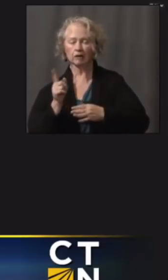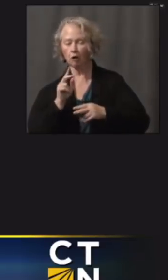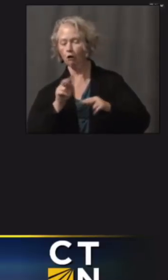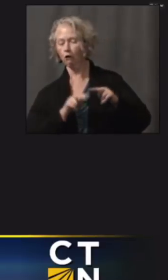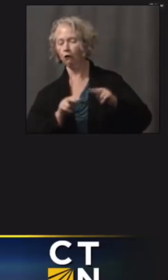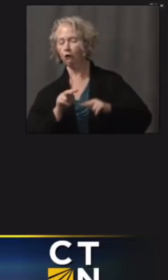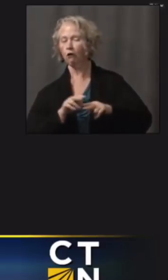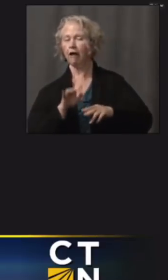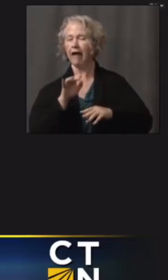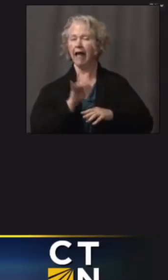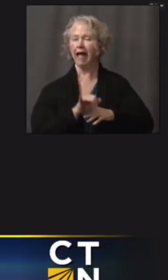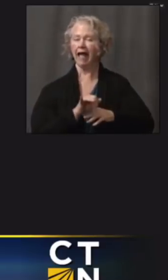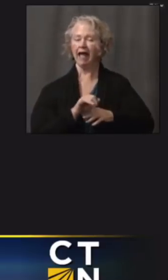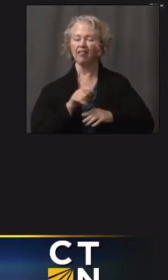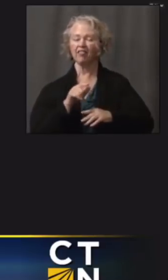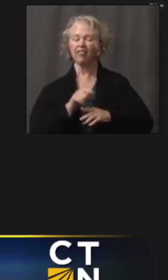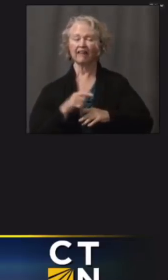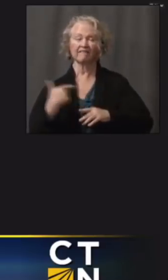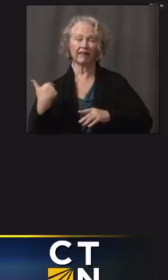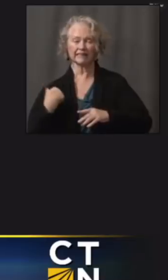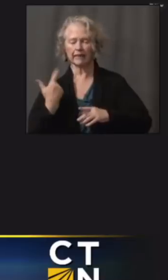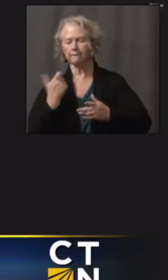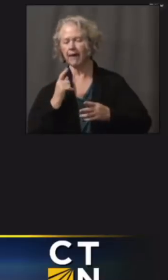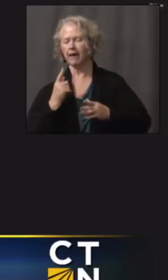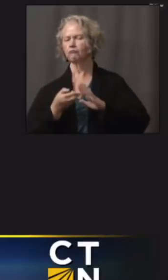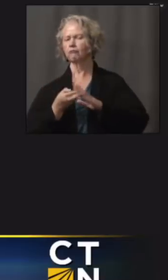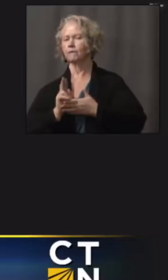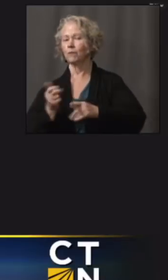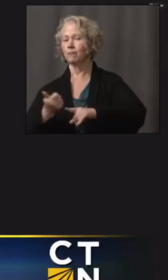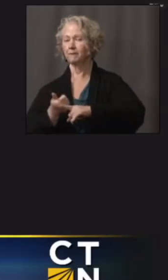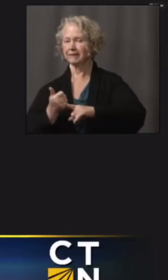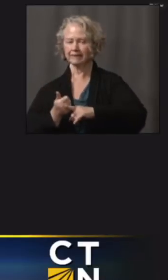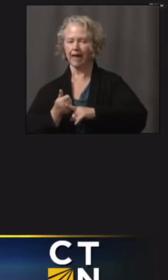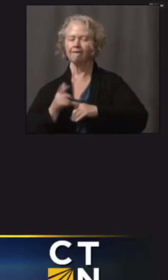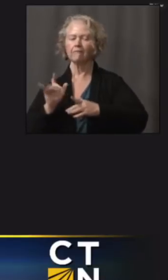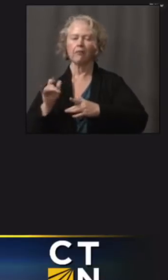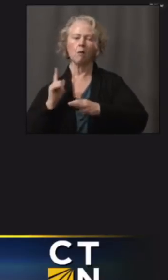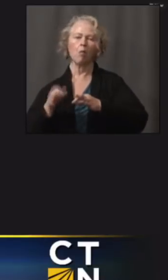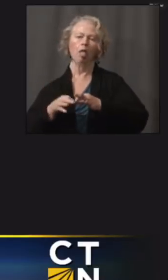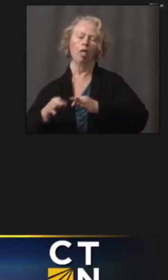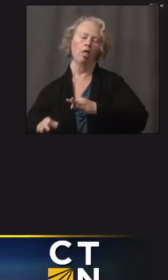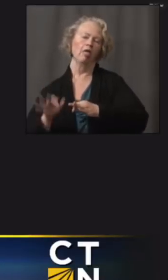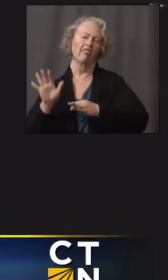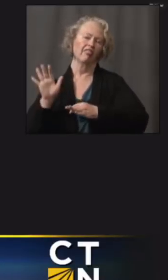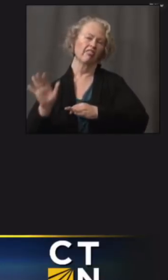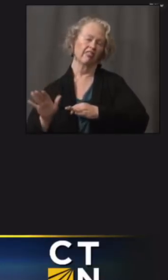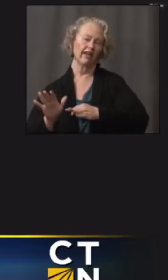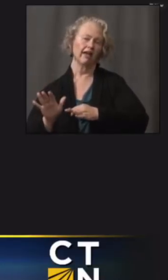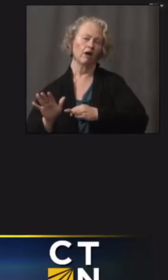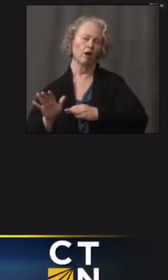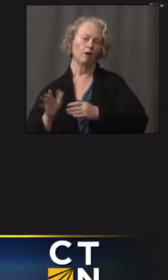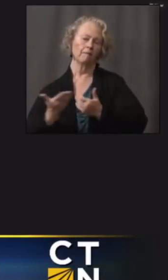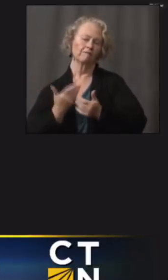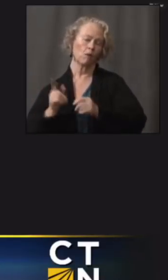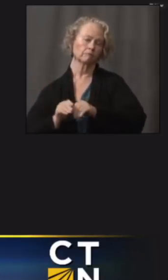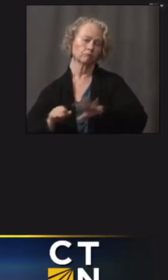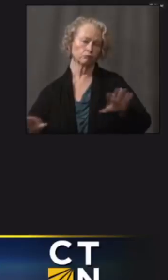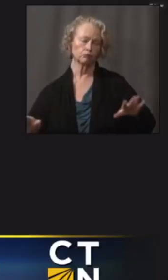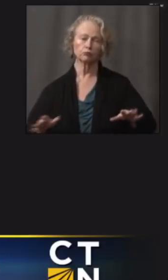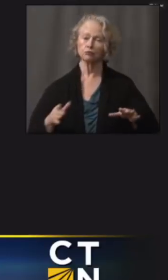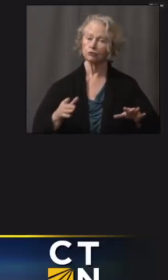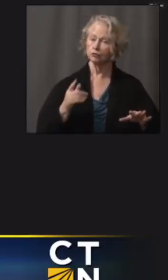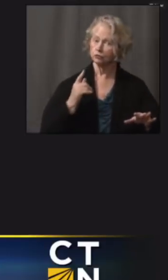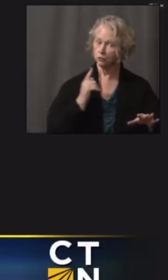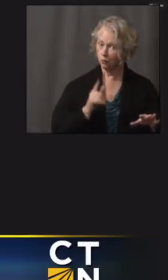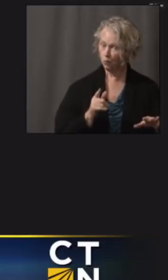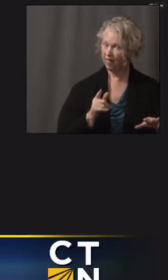process might face some delays in terms of distribution. How do you respond to that? Will the state's review slow